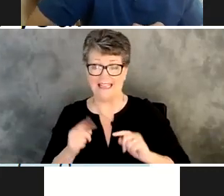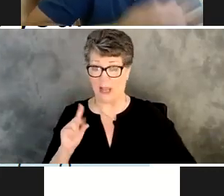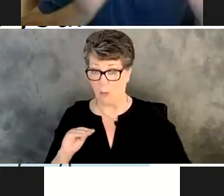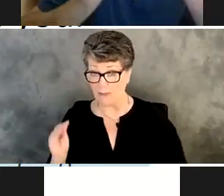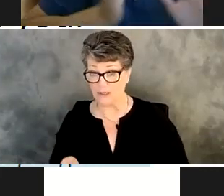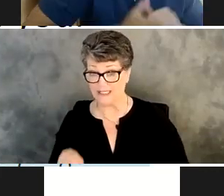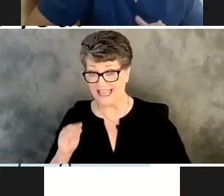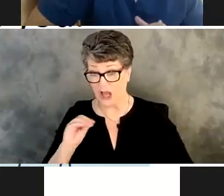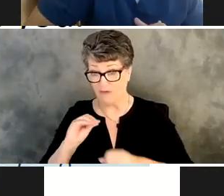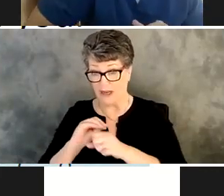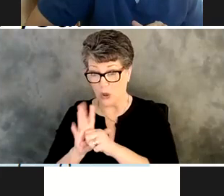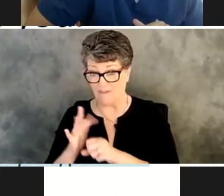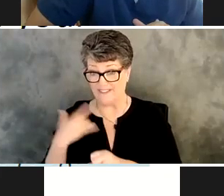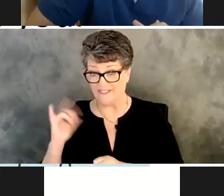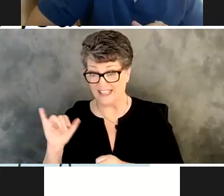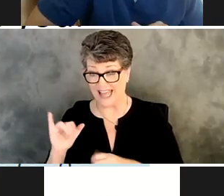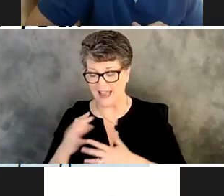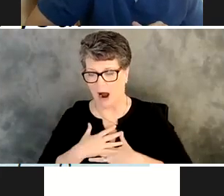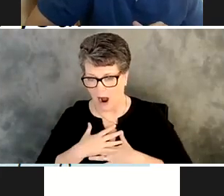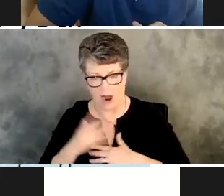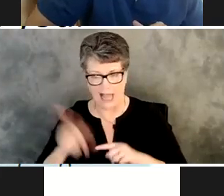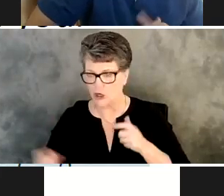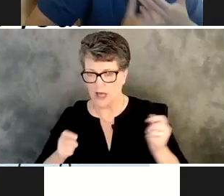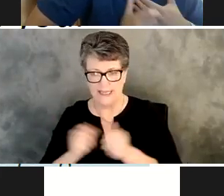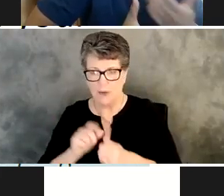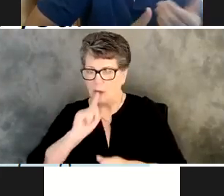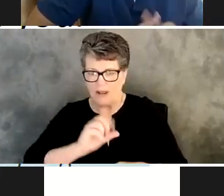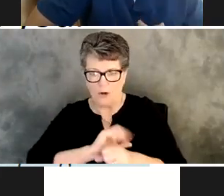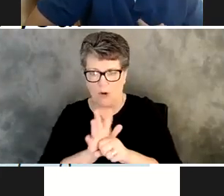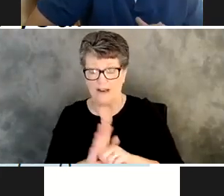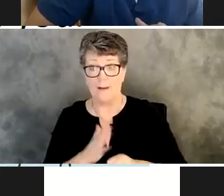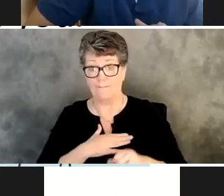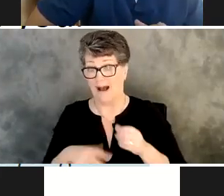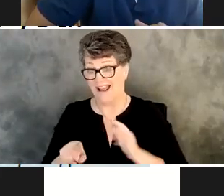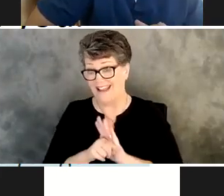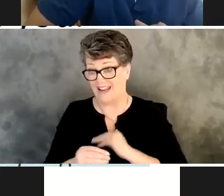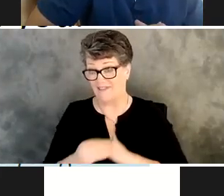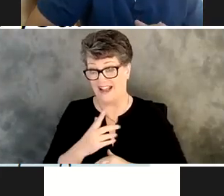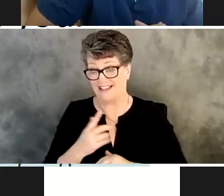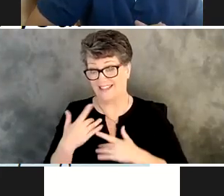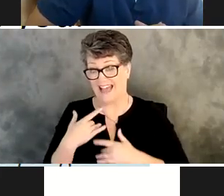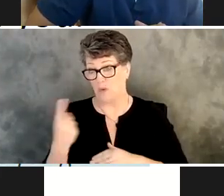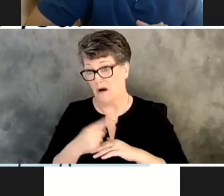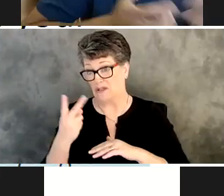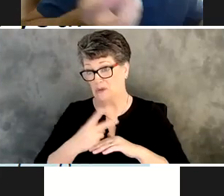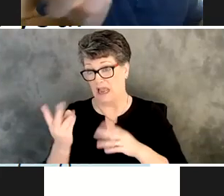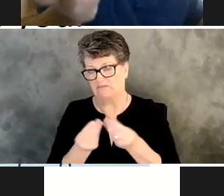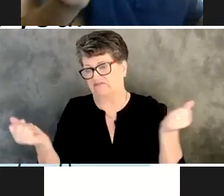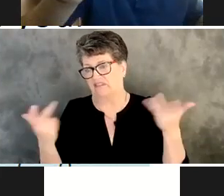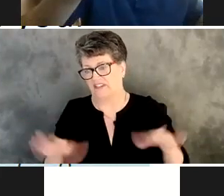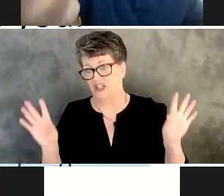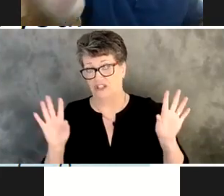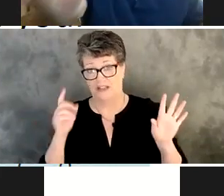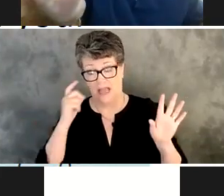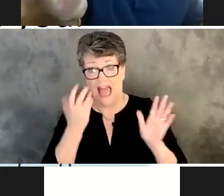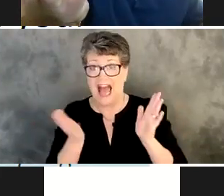what COVID is like, I could not deal with real COVID, right? So my side effects only lasted for about a day or so and went away. And this thing is,